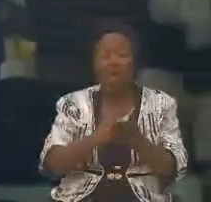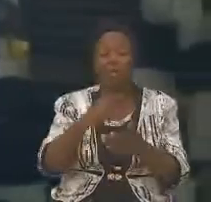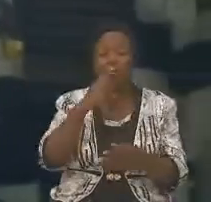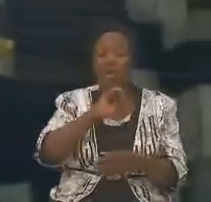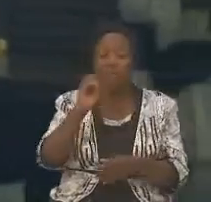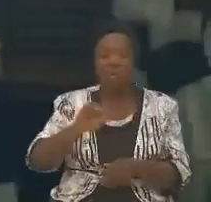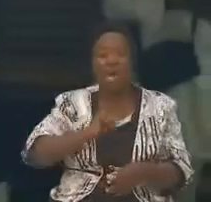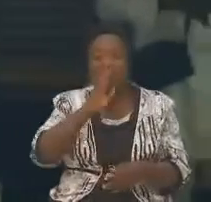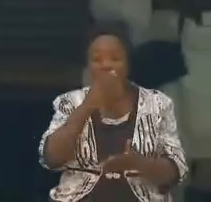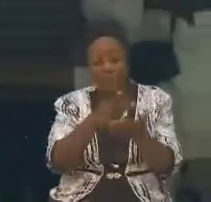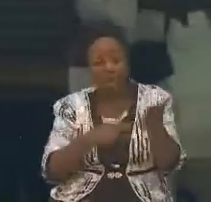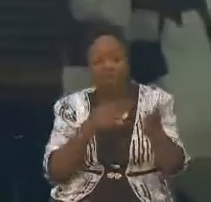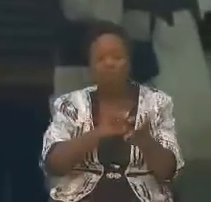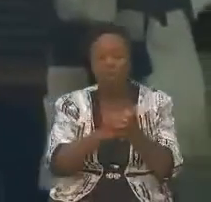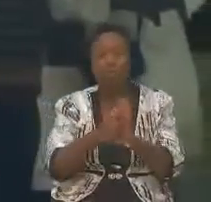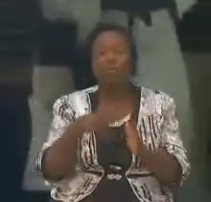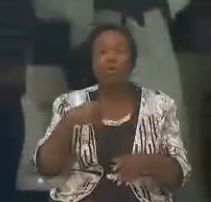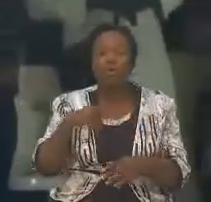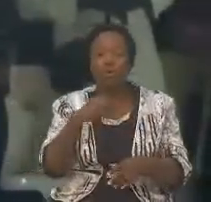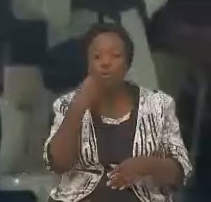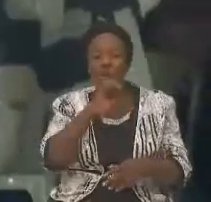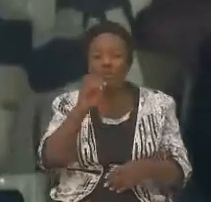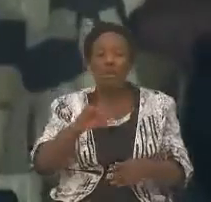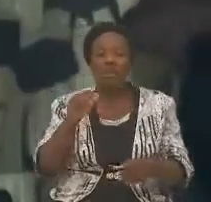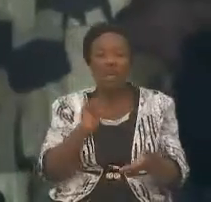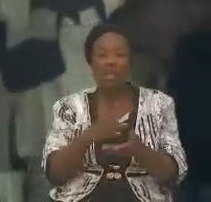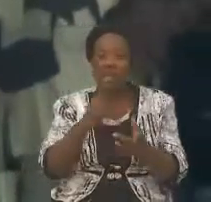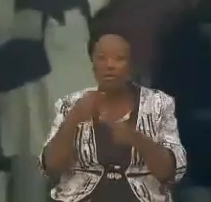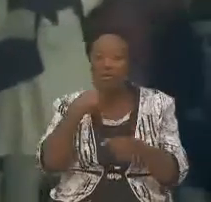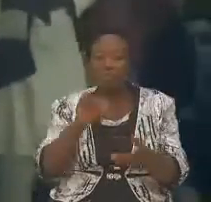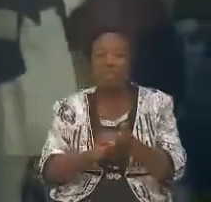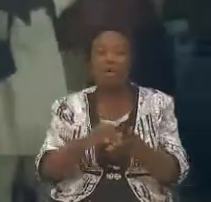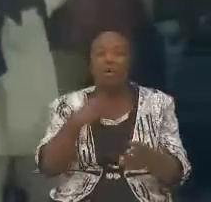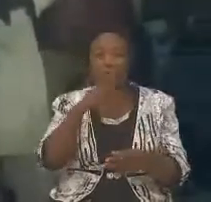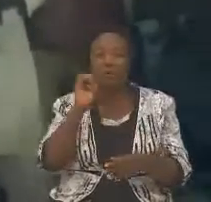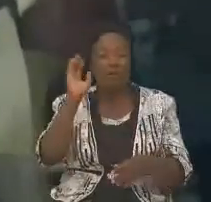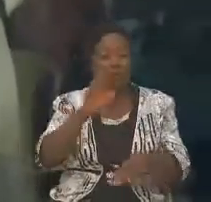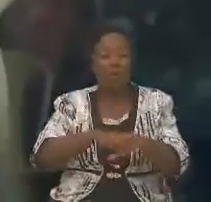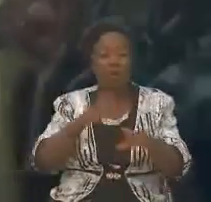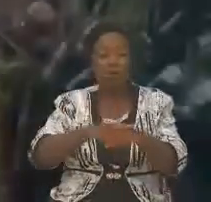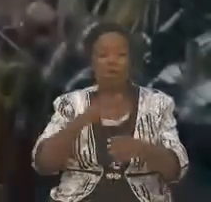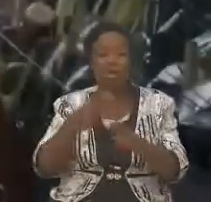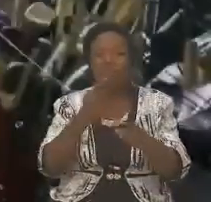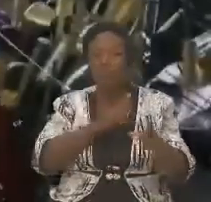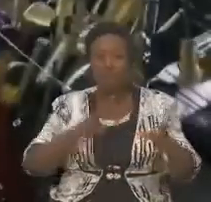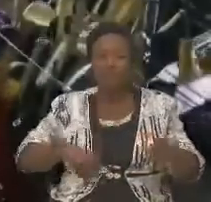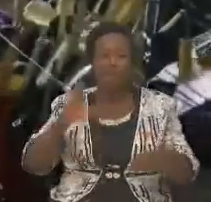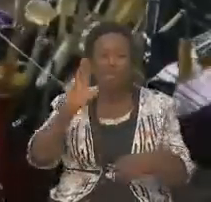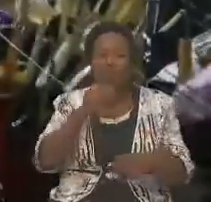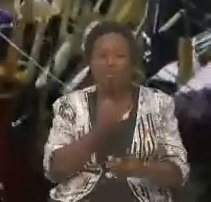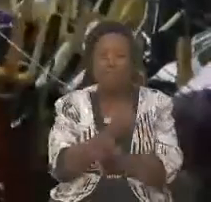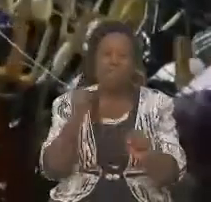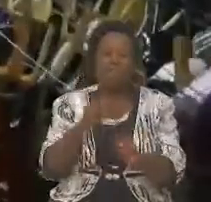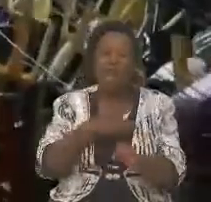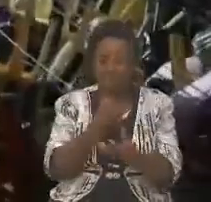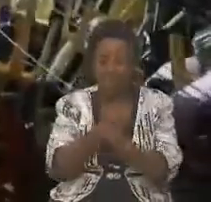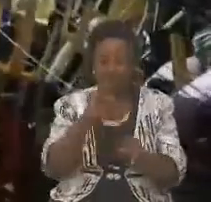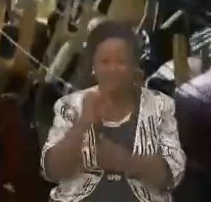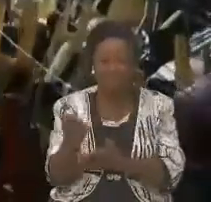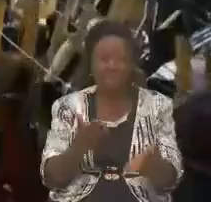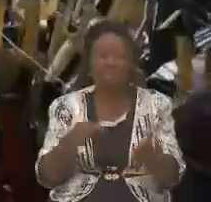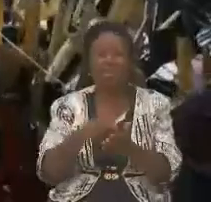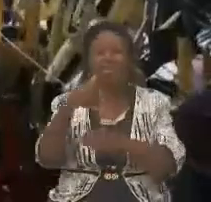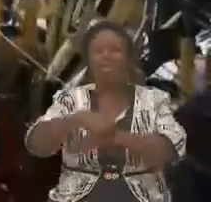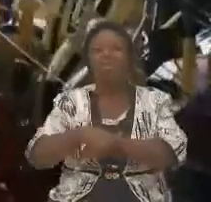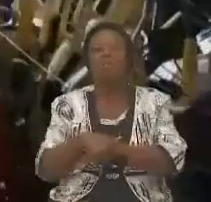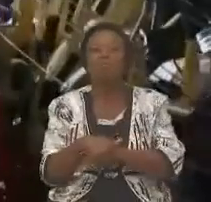Lord, here am I, here am I. I'm totally, completely, I belong unto you now, and the Lord will enter. He'll